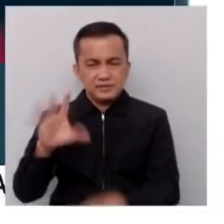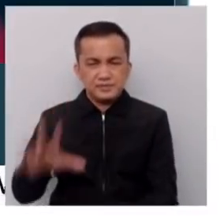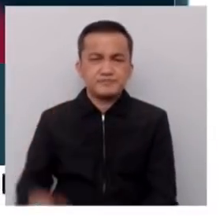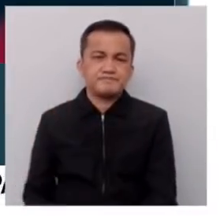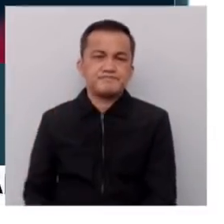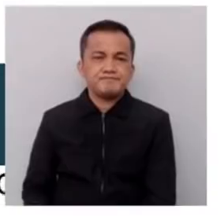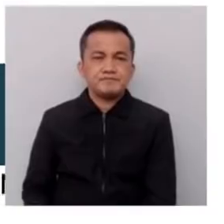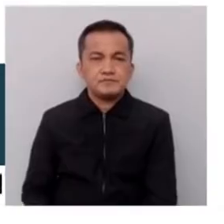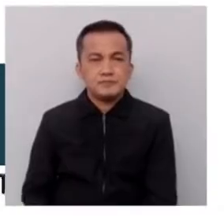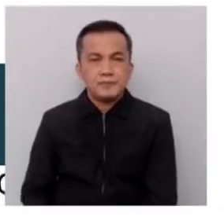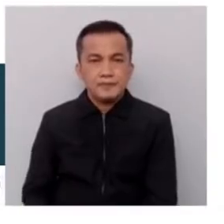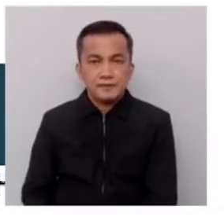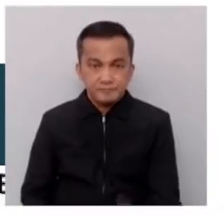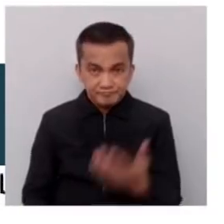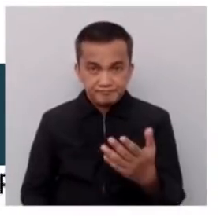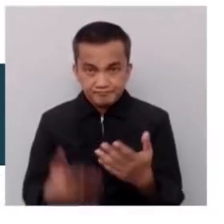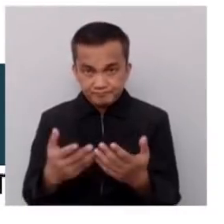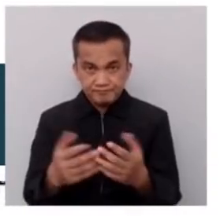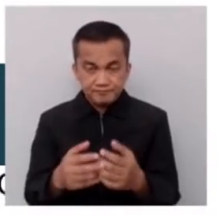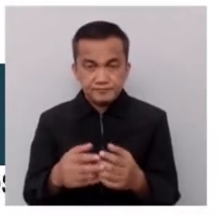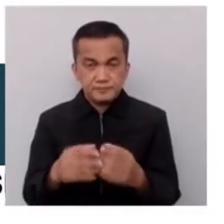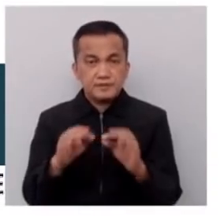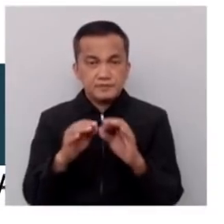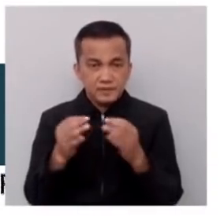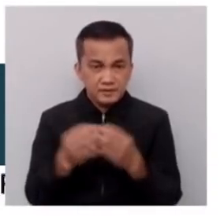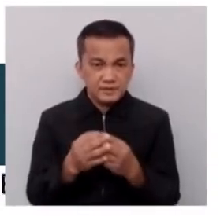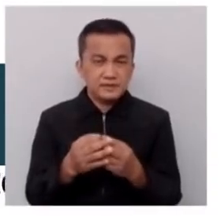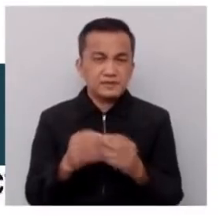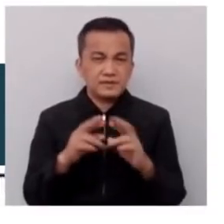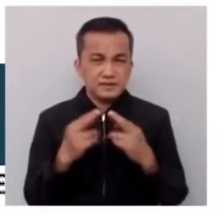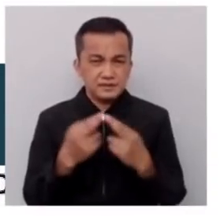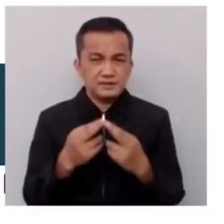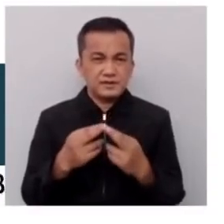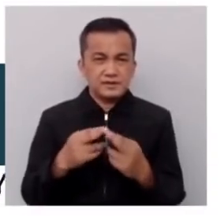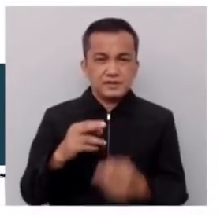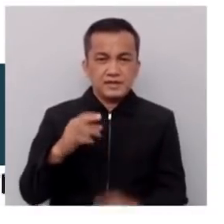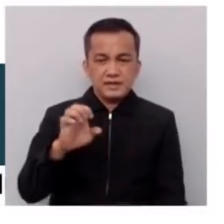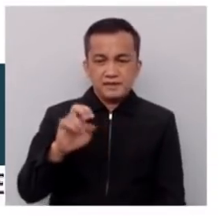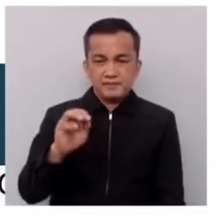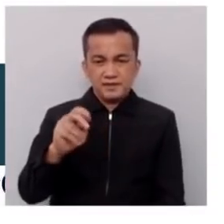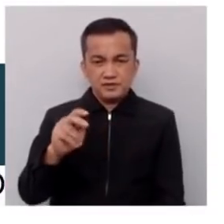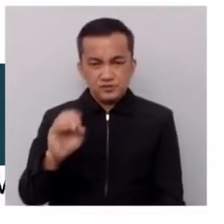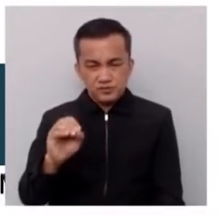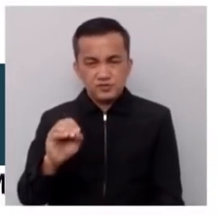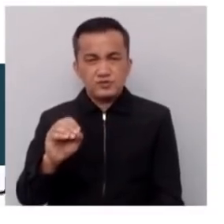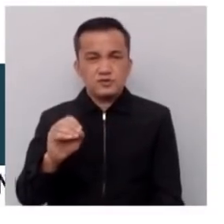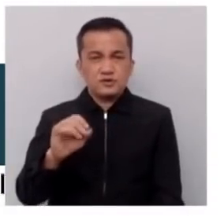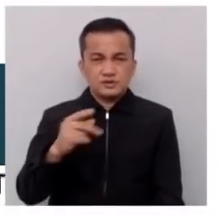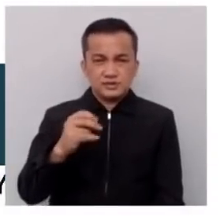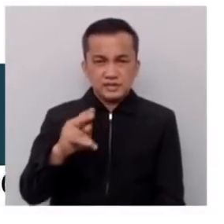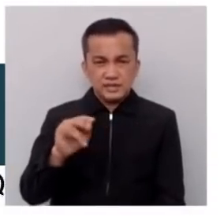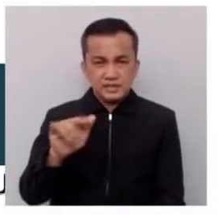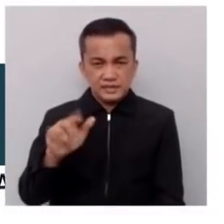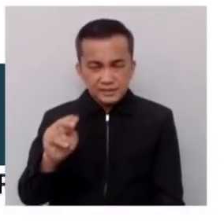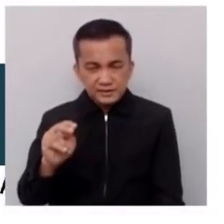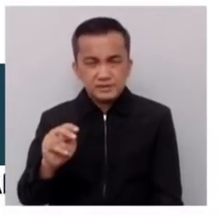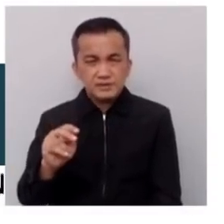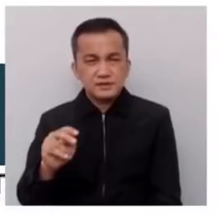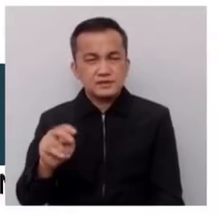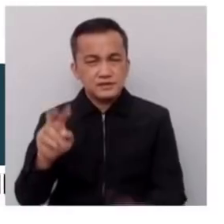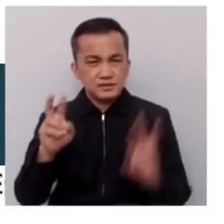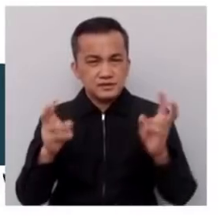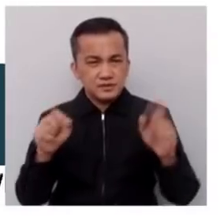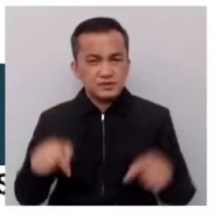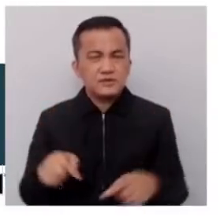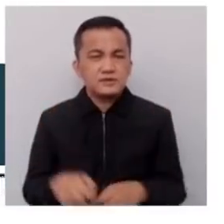and relatives of Karen Empeño and Sherilyn Kadapan, they call this a